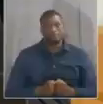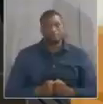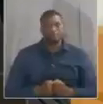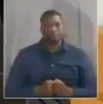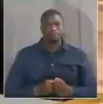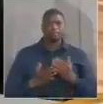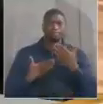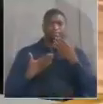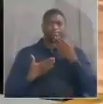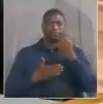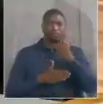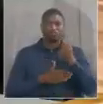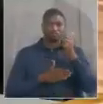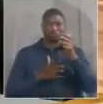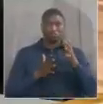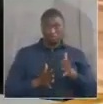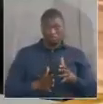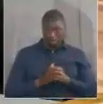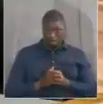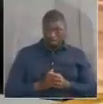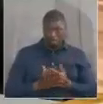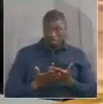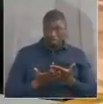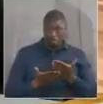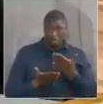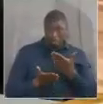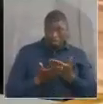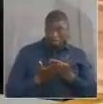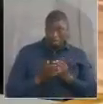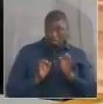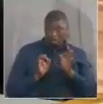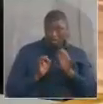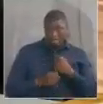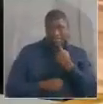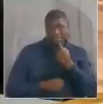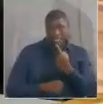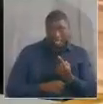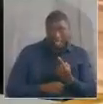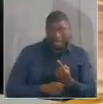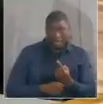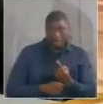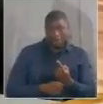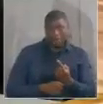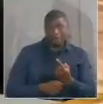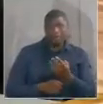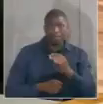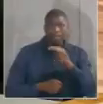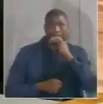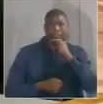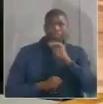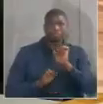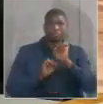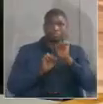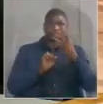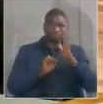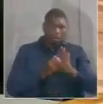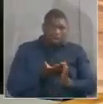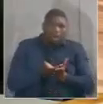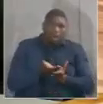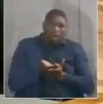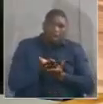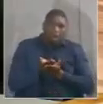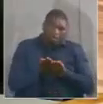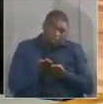Thanks, General. Would it be correct then to say that the extracts that you've quoted from